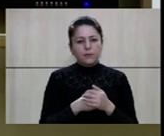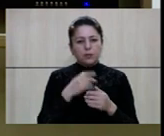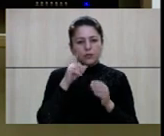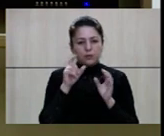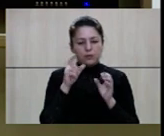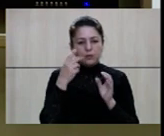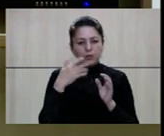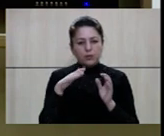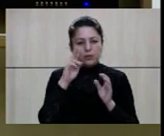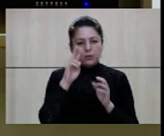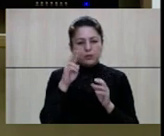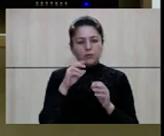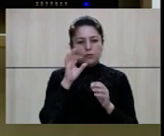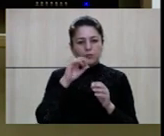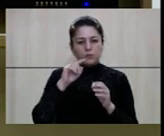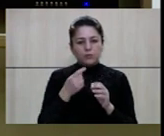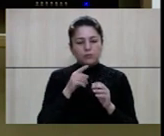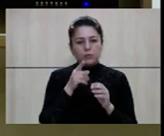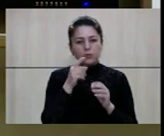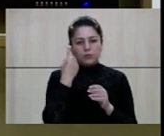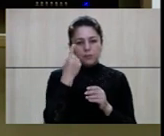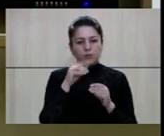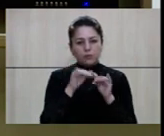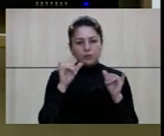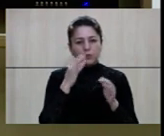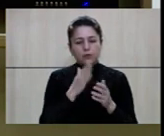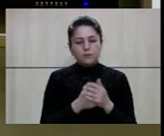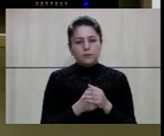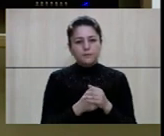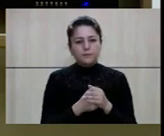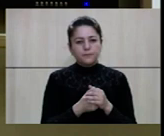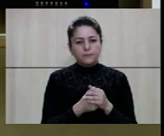752 ni 0,1000 dan 1 ga ko'paytiring.